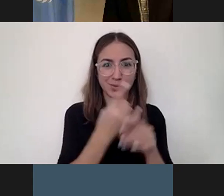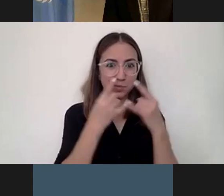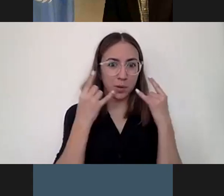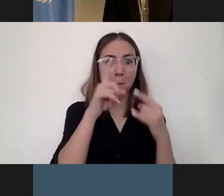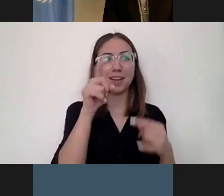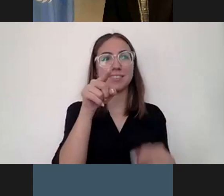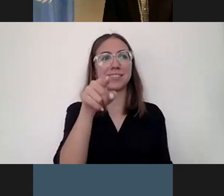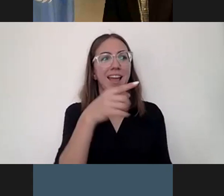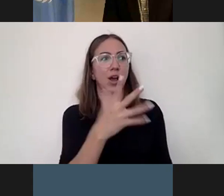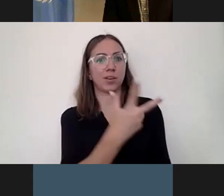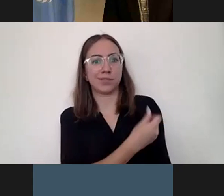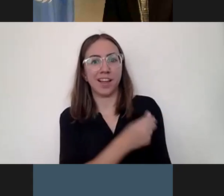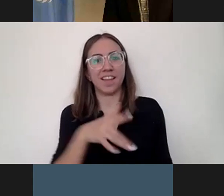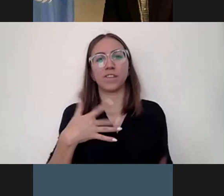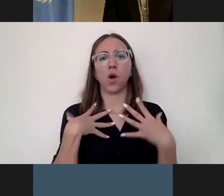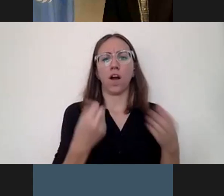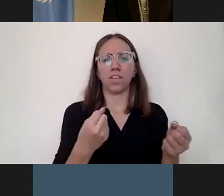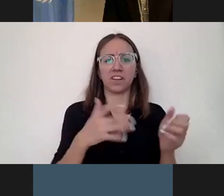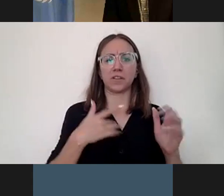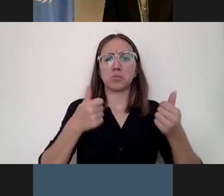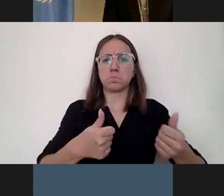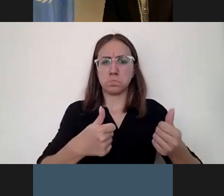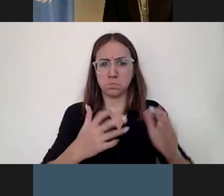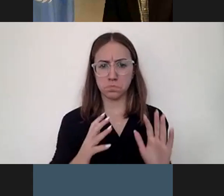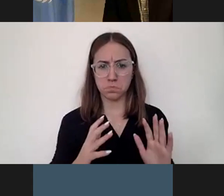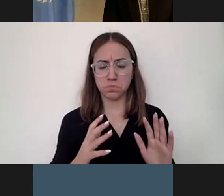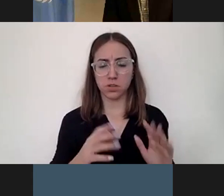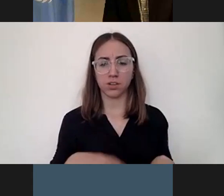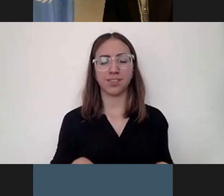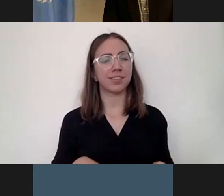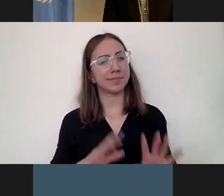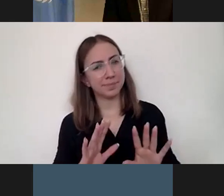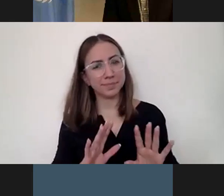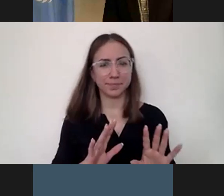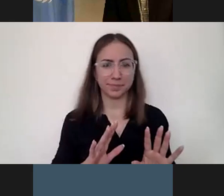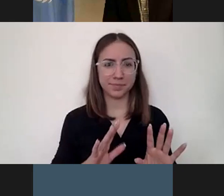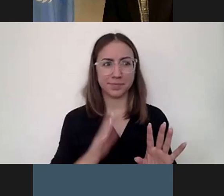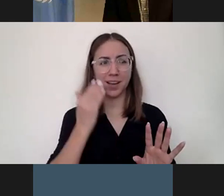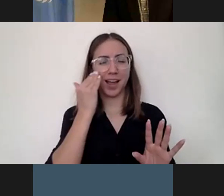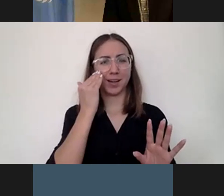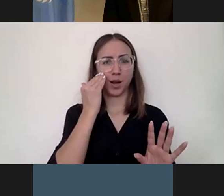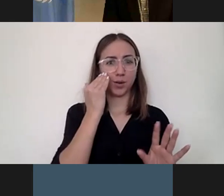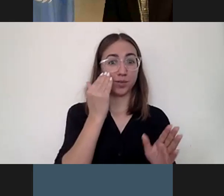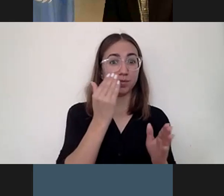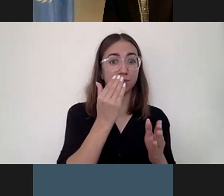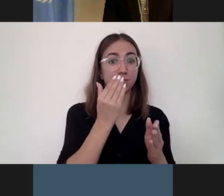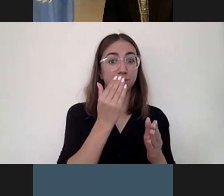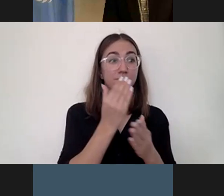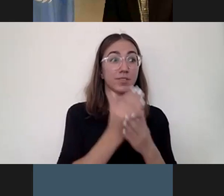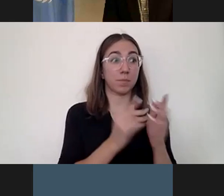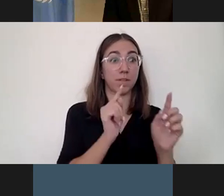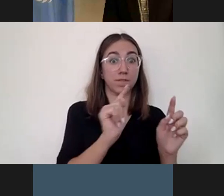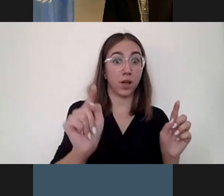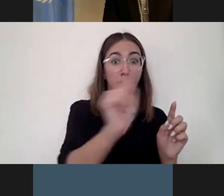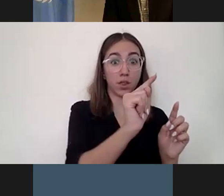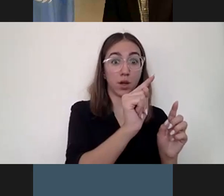they feel confident. And yet, at the same time, I know among those people who are not wearing masks, some of them are